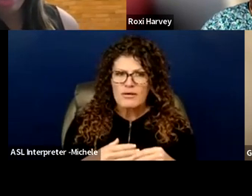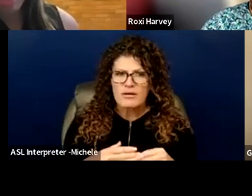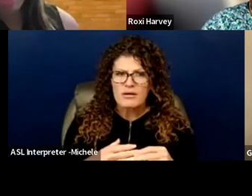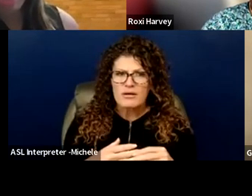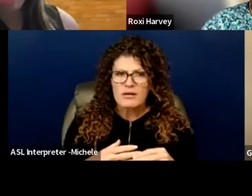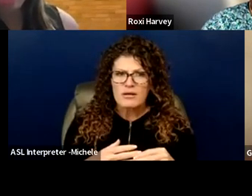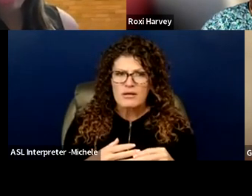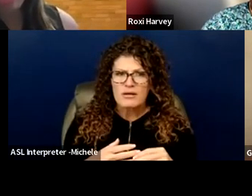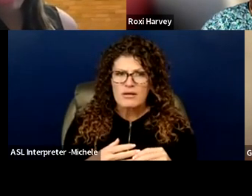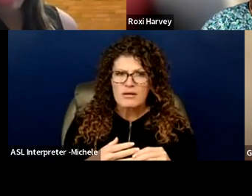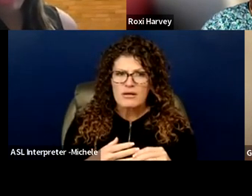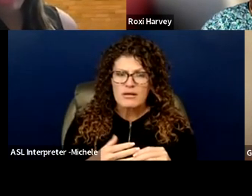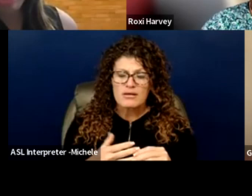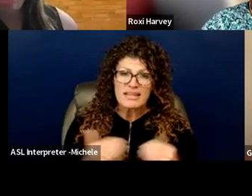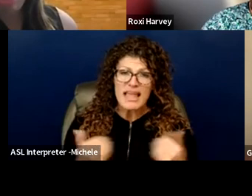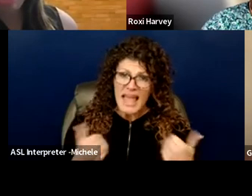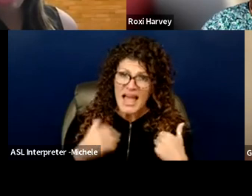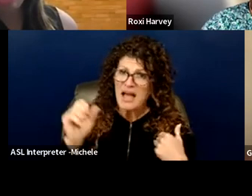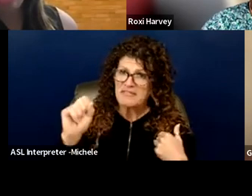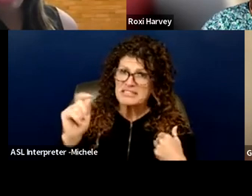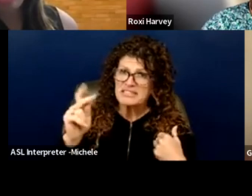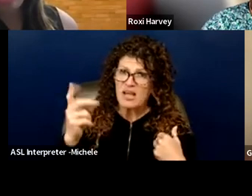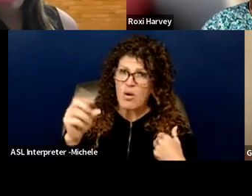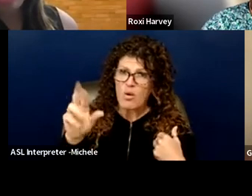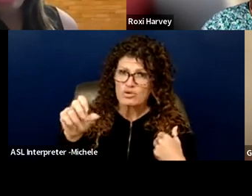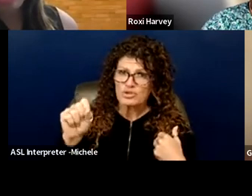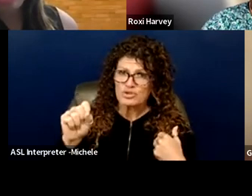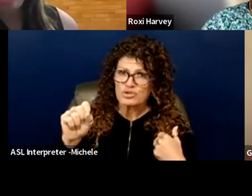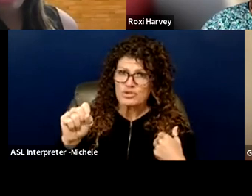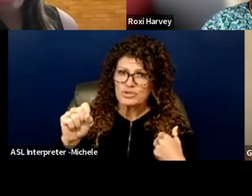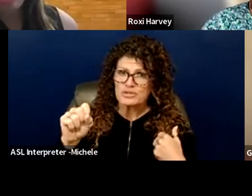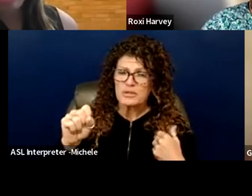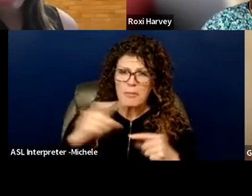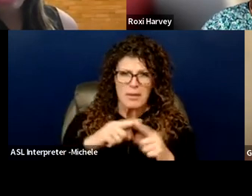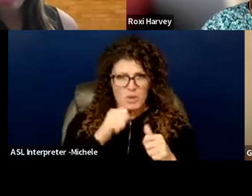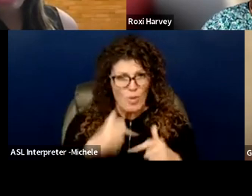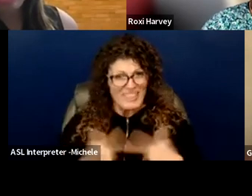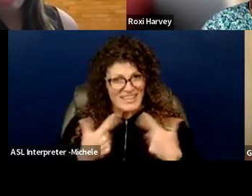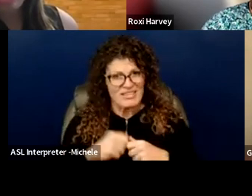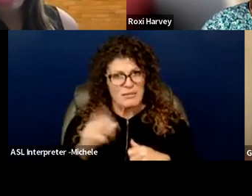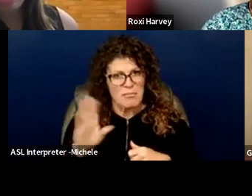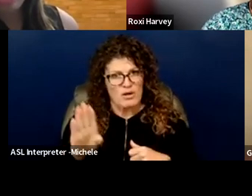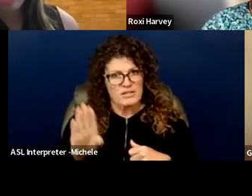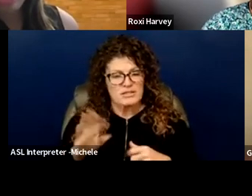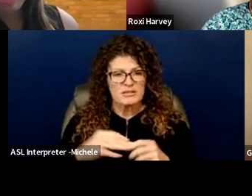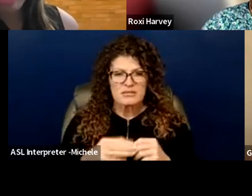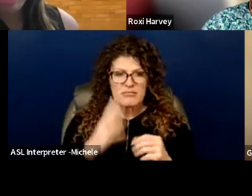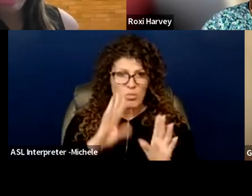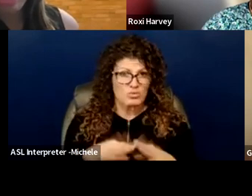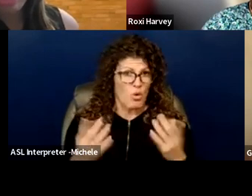have stakeholders in the BPS community who do not necessarily live in Boston. And it was, you know, open to